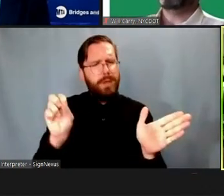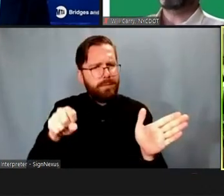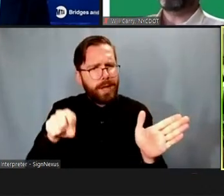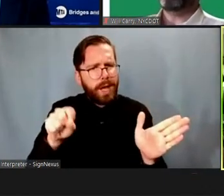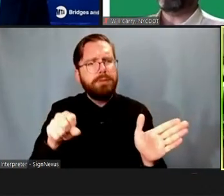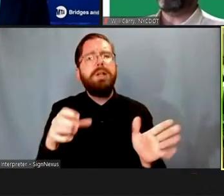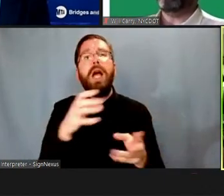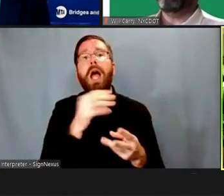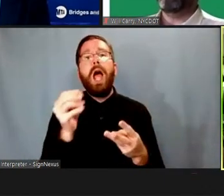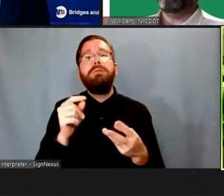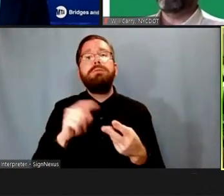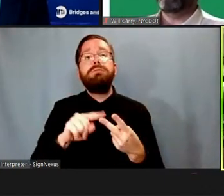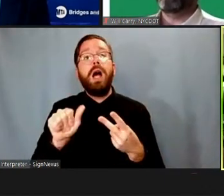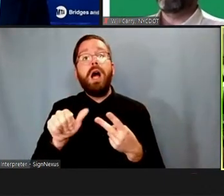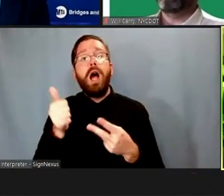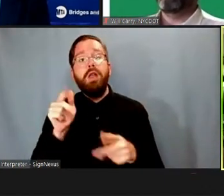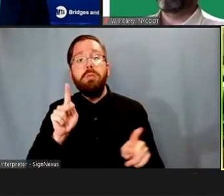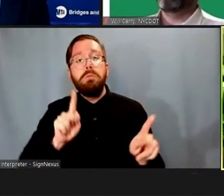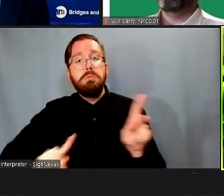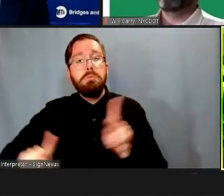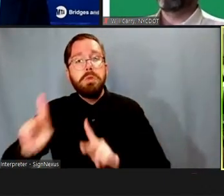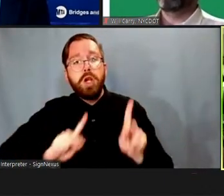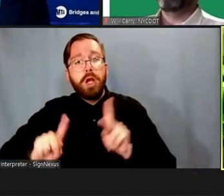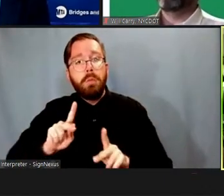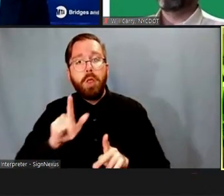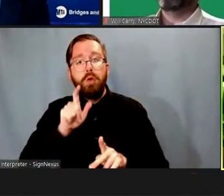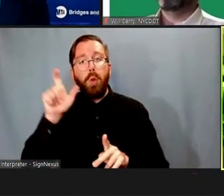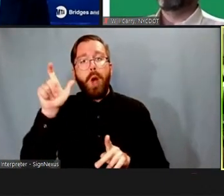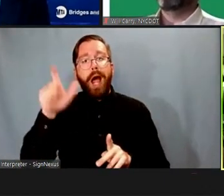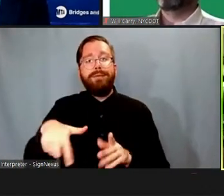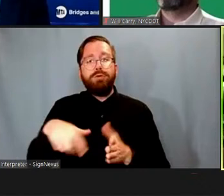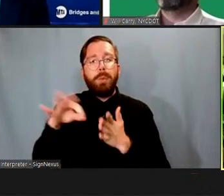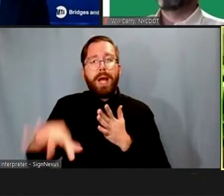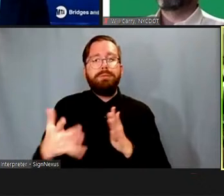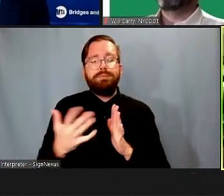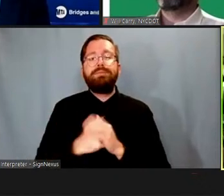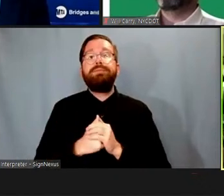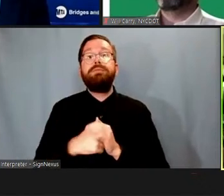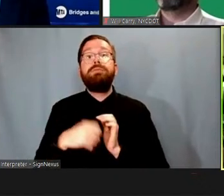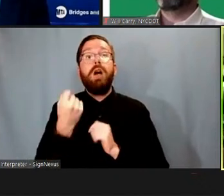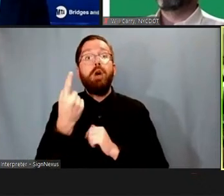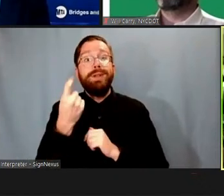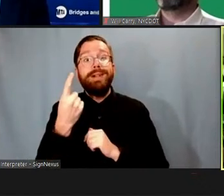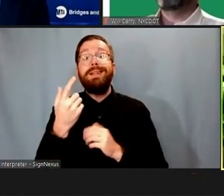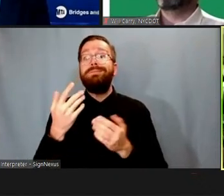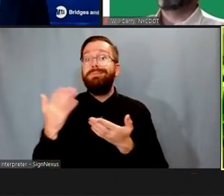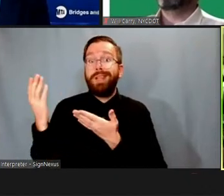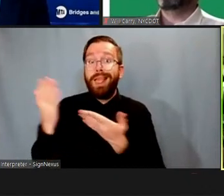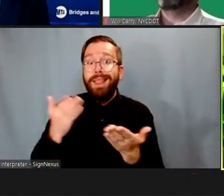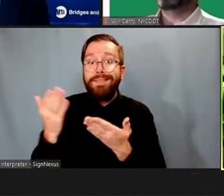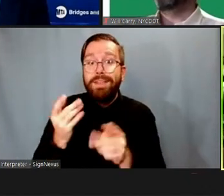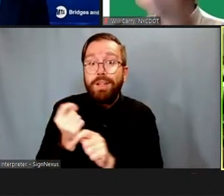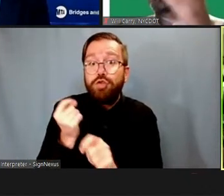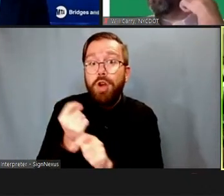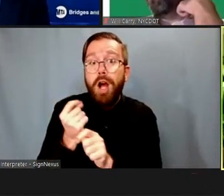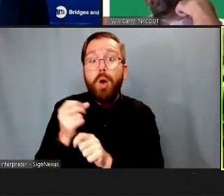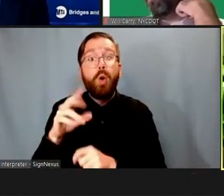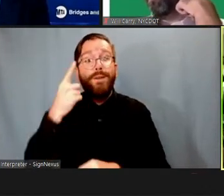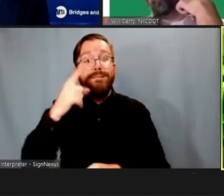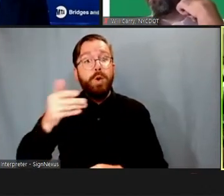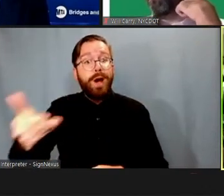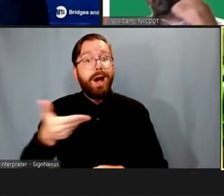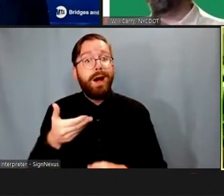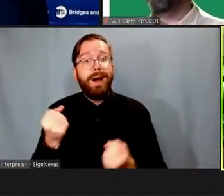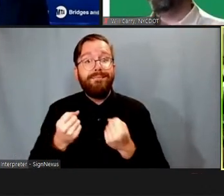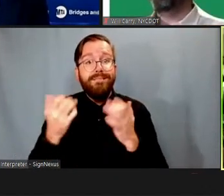pay to drive into manhattan like i already do further unlike drivers of delivery trucks or for hire vehicles i do not